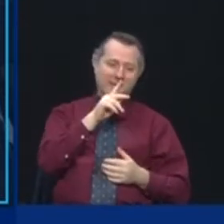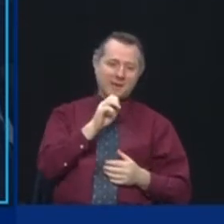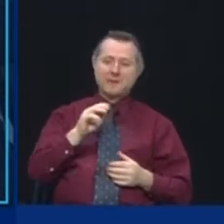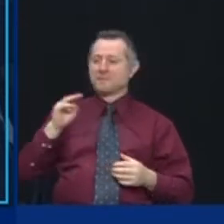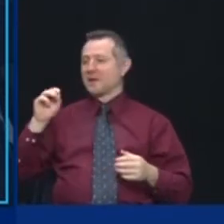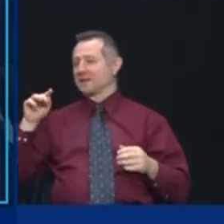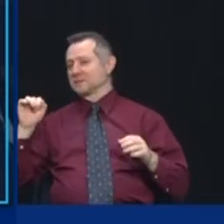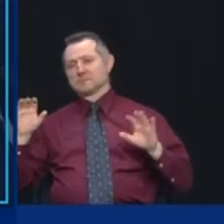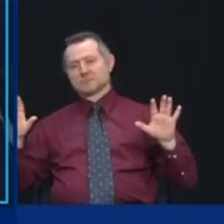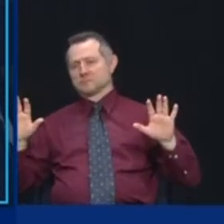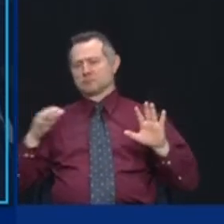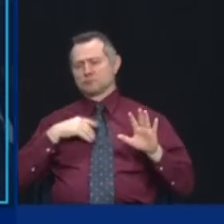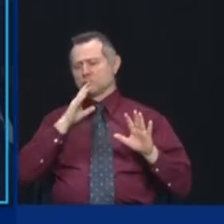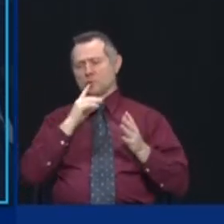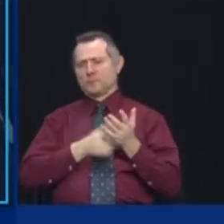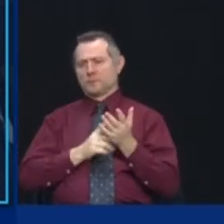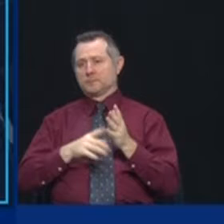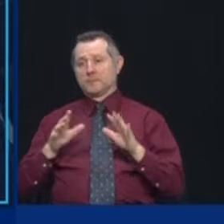unvaccinated.